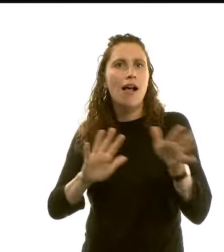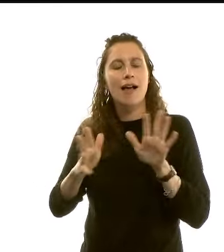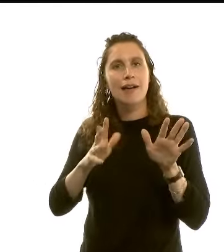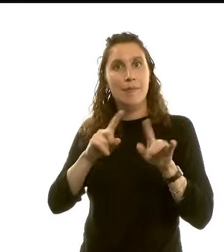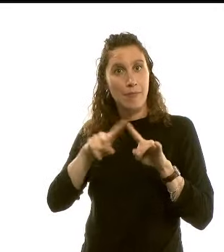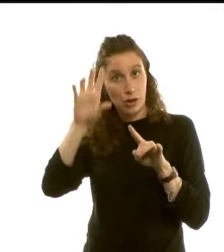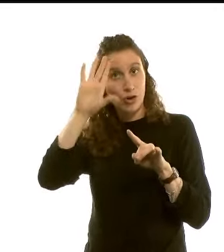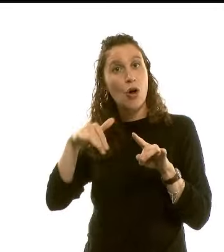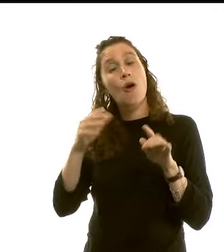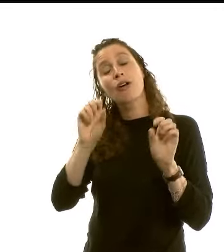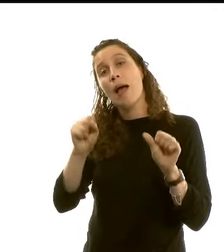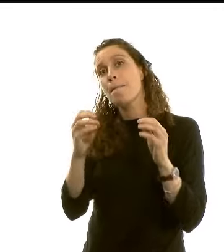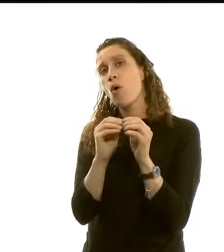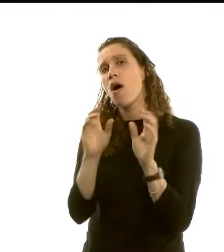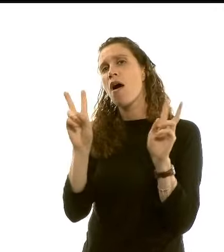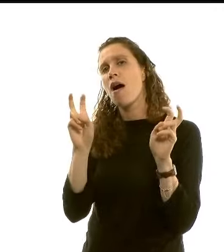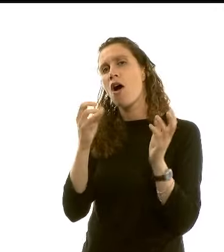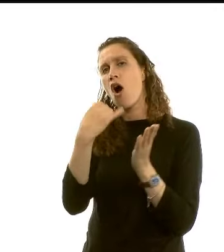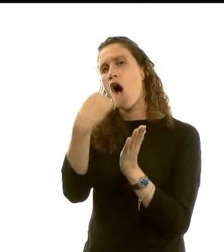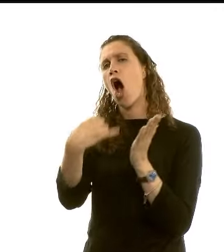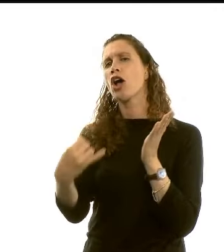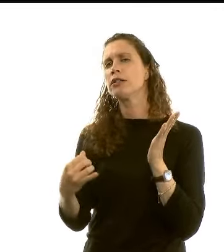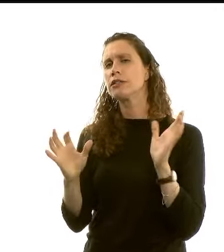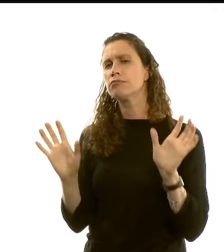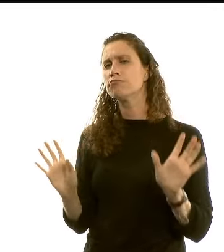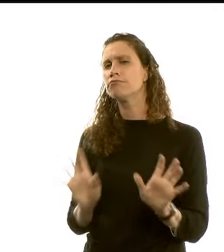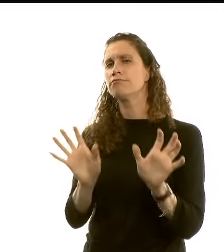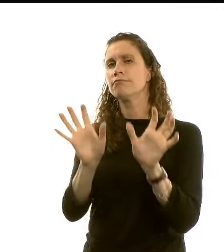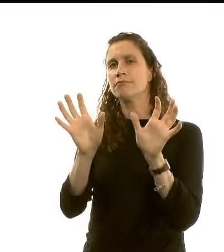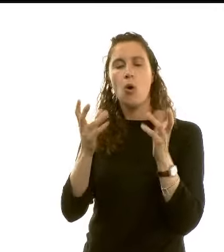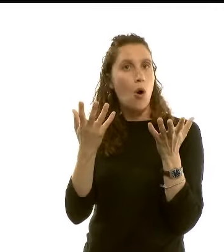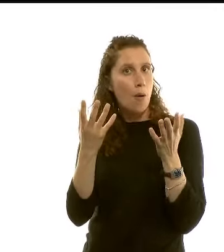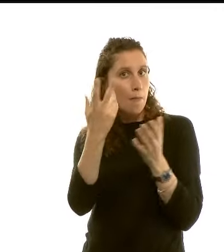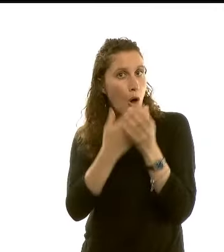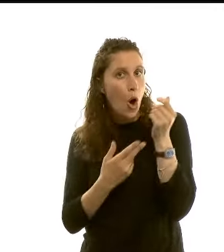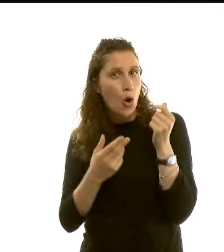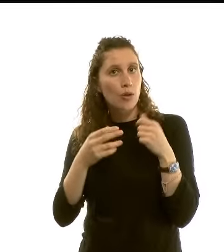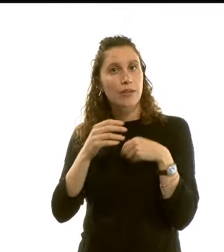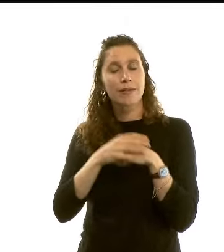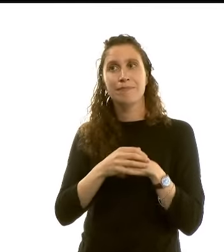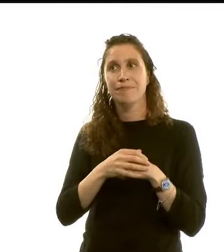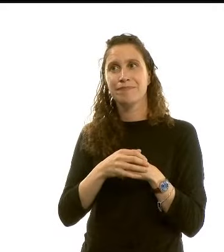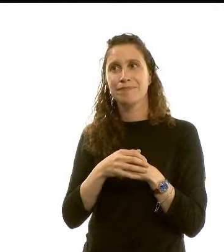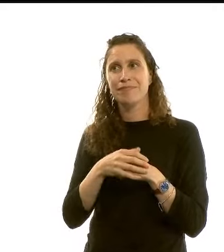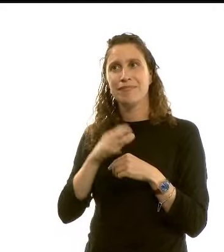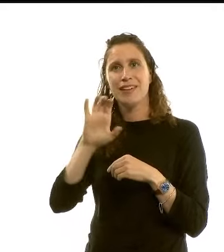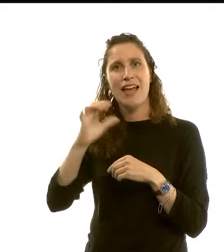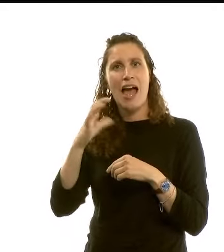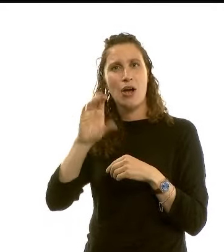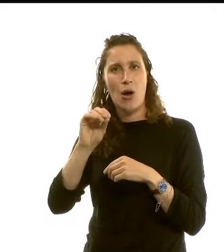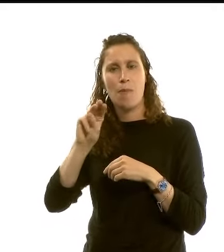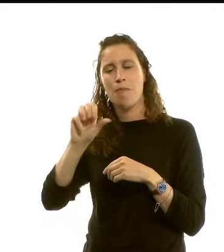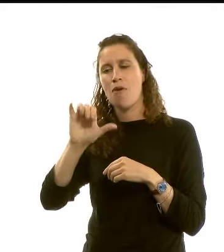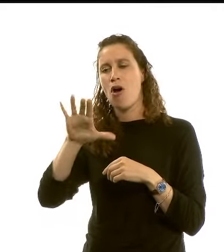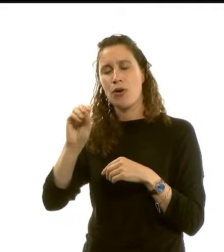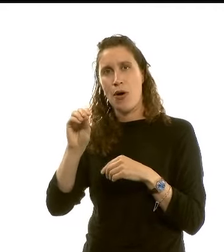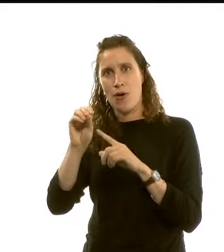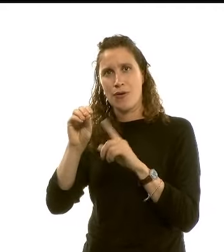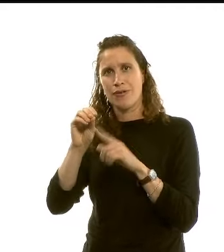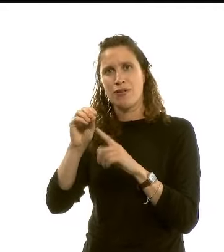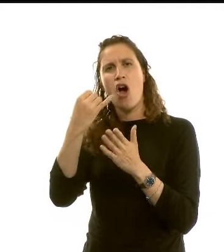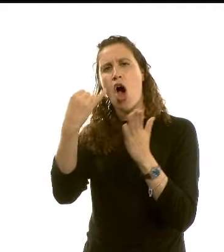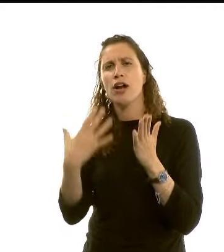be a more artful side, too. Or both. Ekow Nimako is a globally renowned artist who